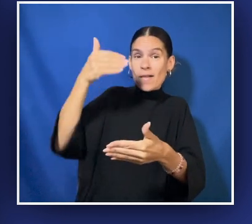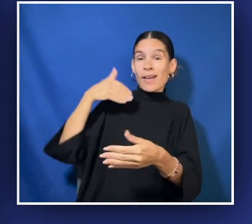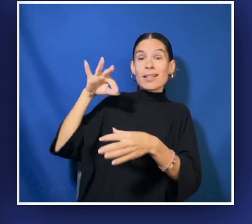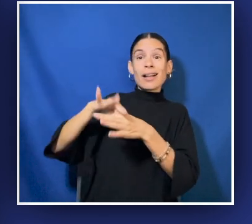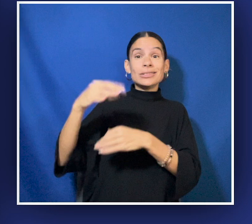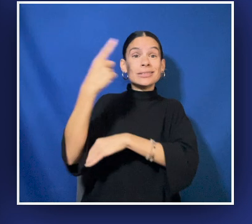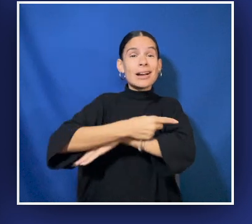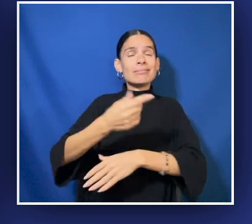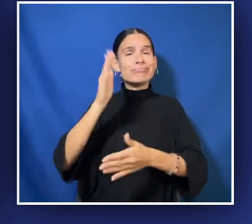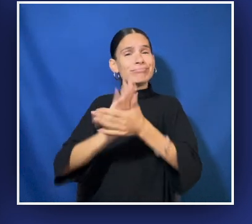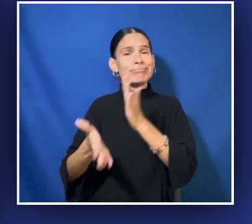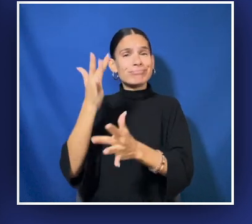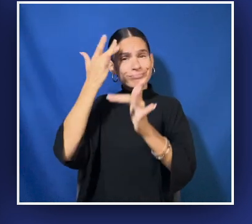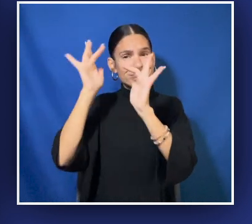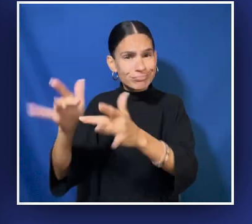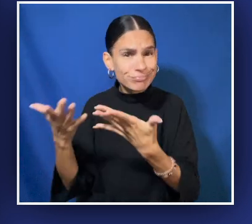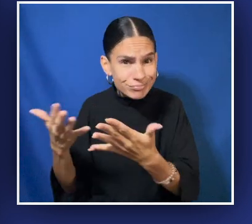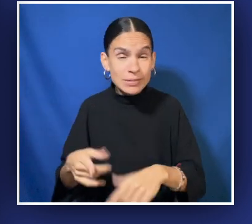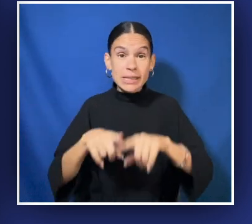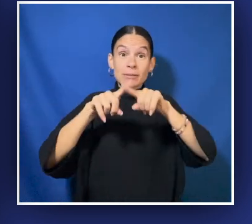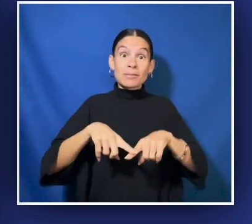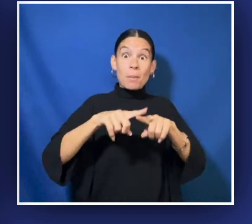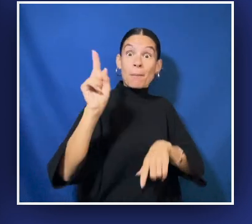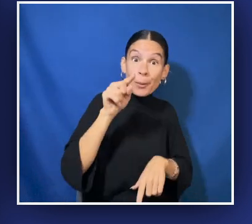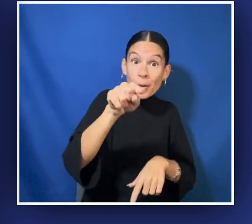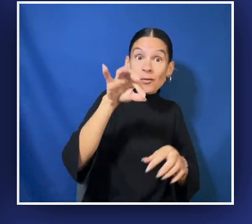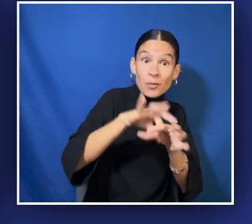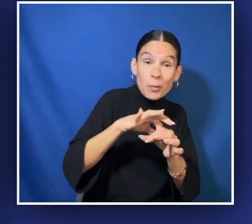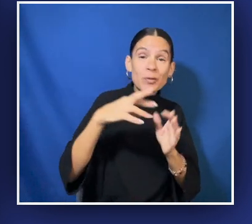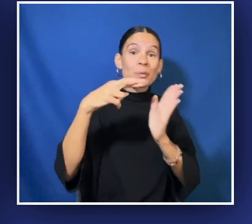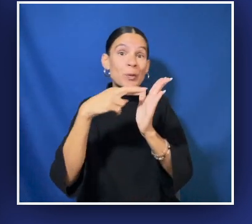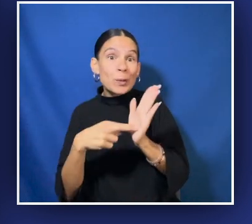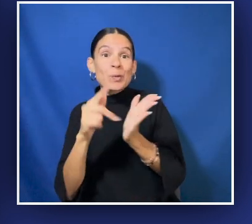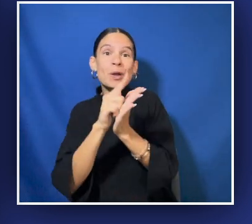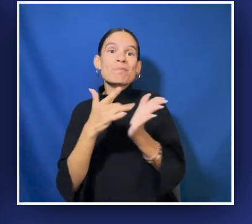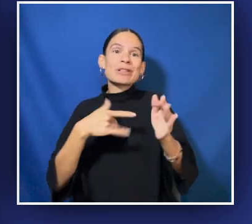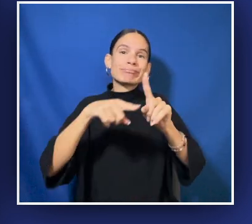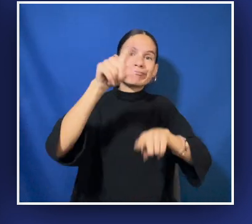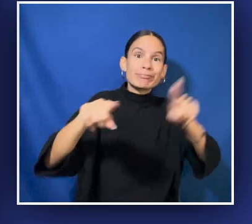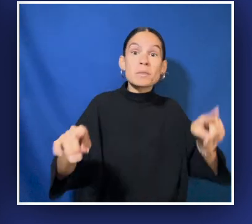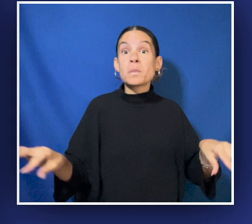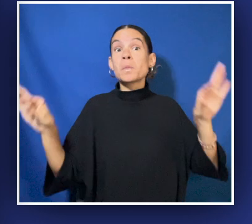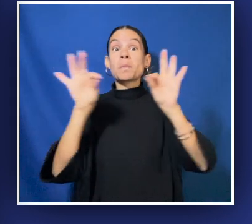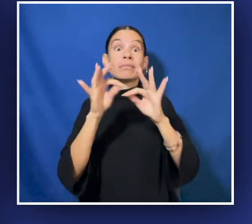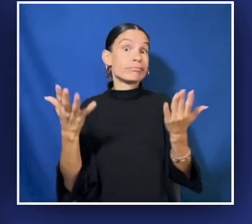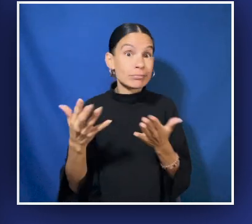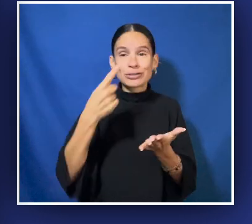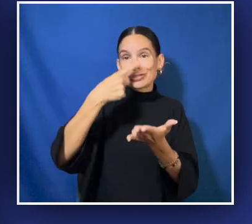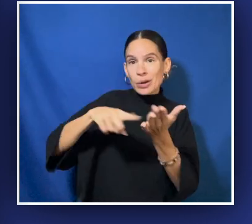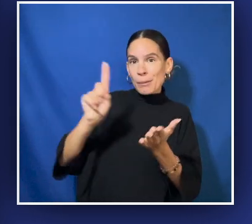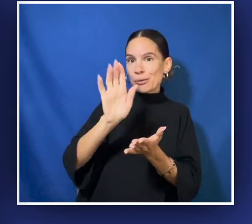and you know that it's done. Depending on where you're voting, rules and options can vary. So you just want to make sure that you